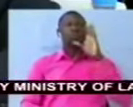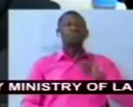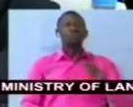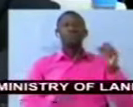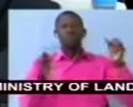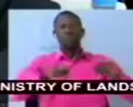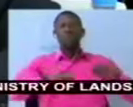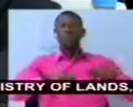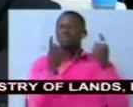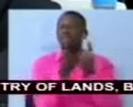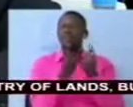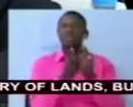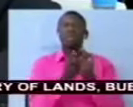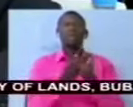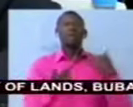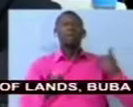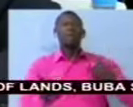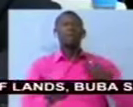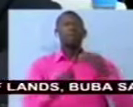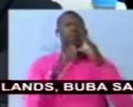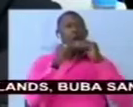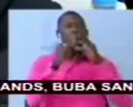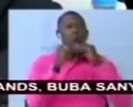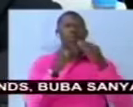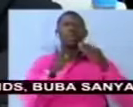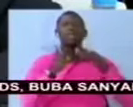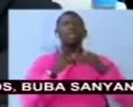adversely mentioned persons.